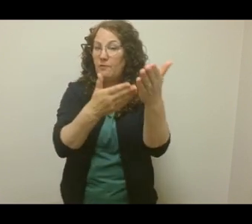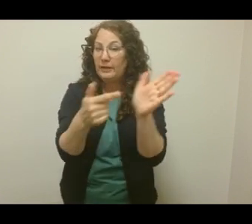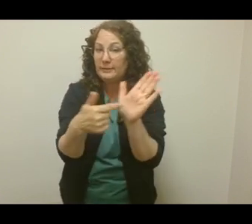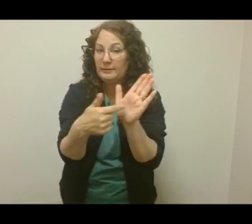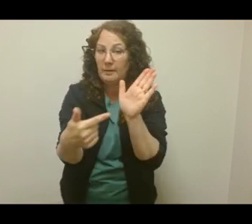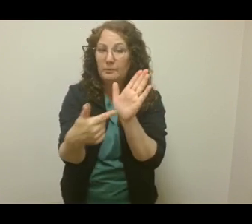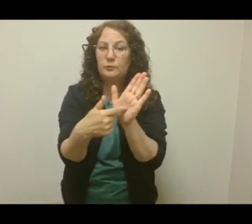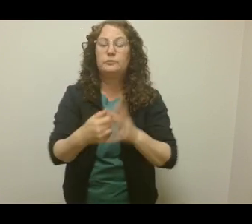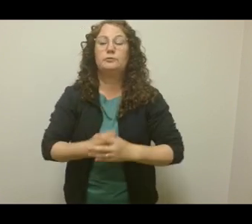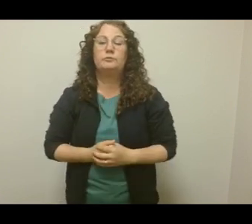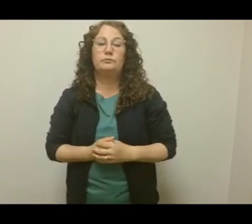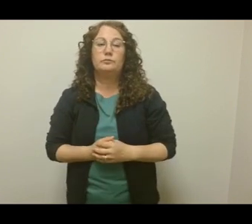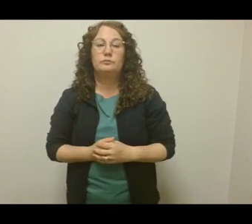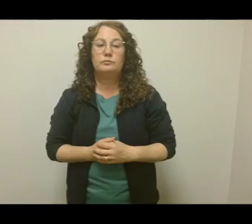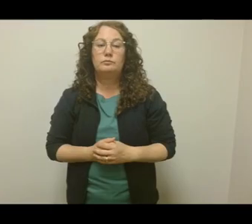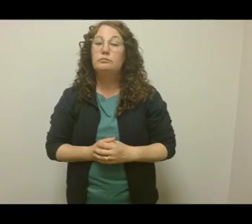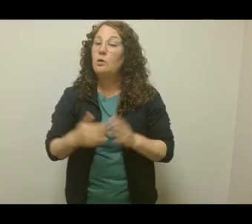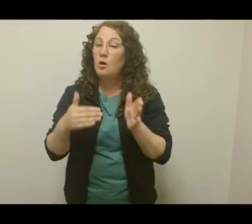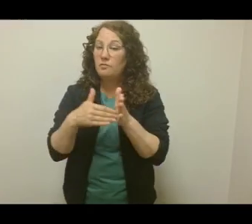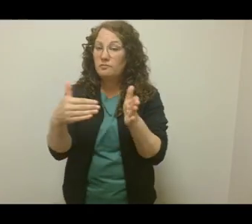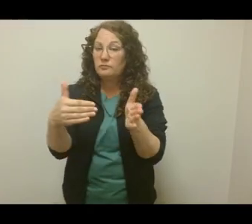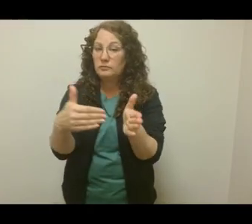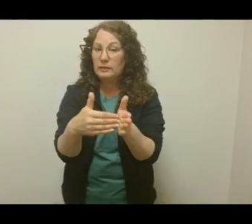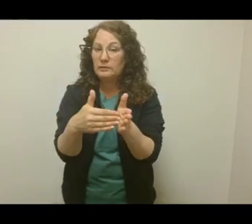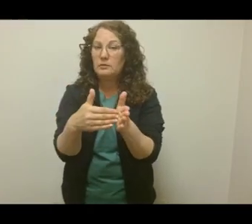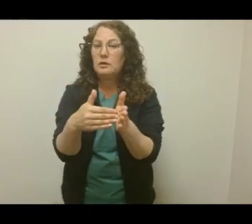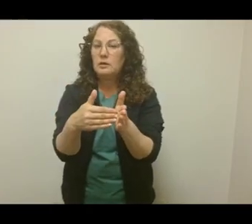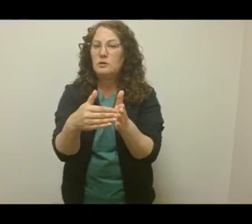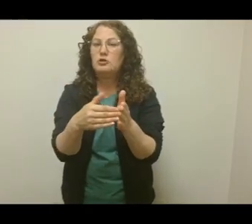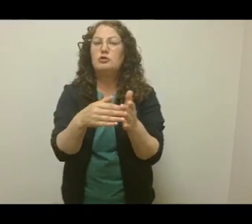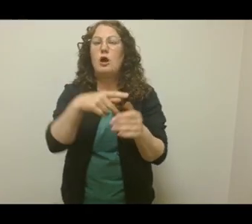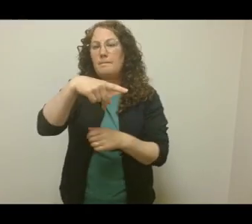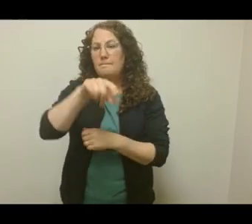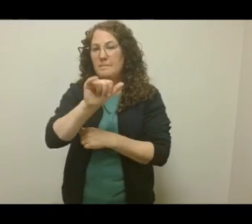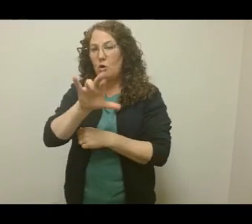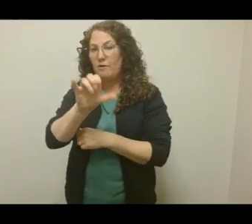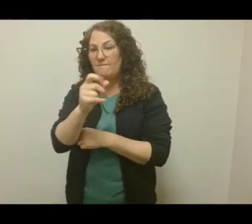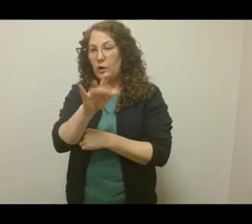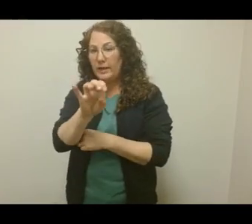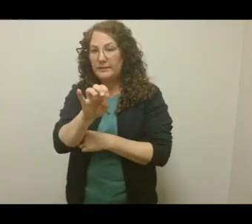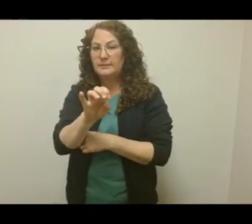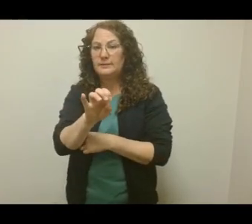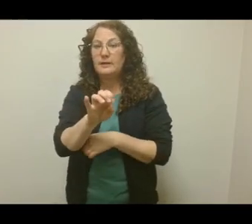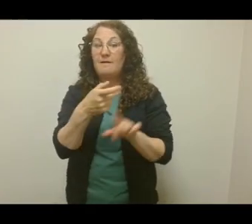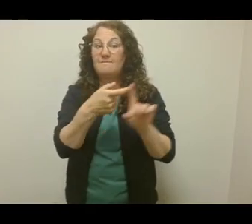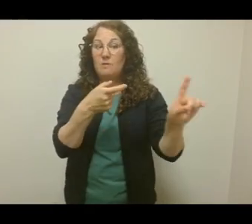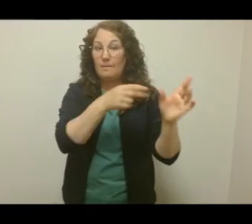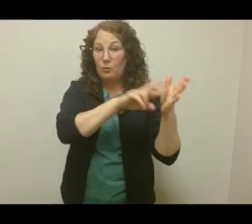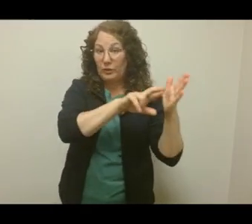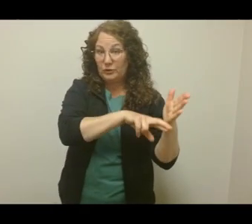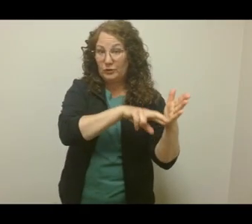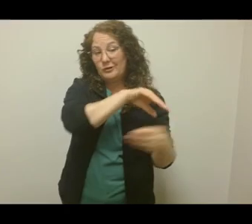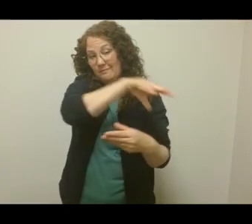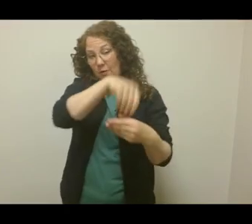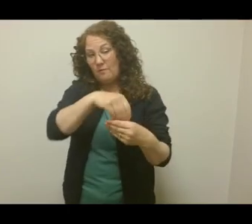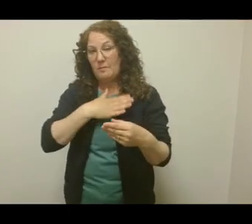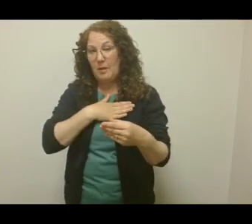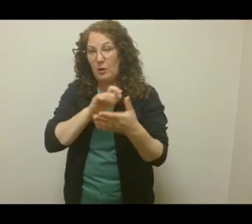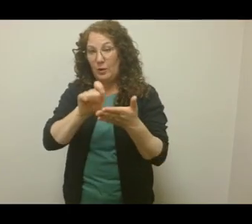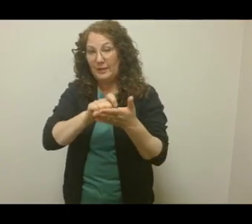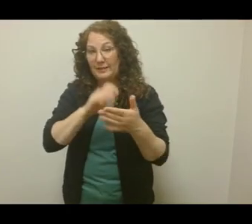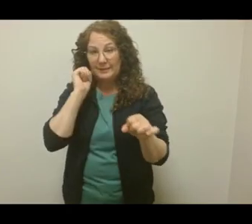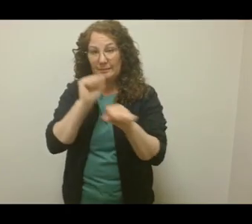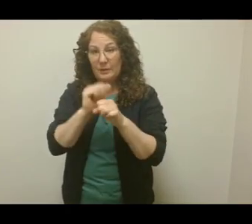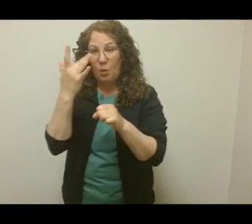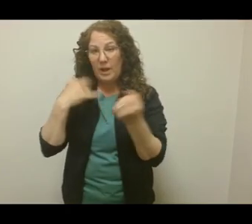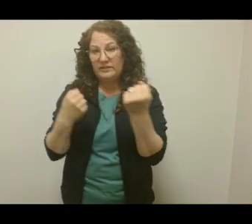examples. Often we paraphrase information from research and build it into our writing assignment to support our